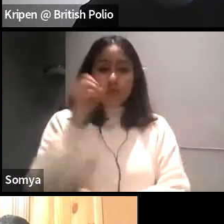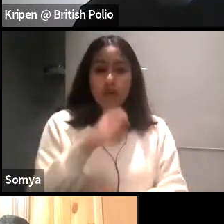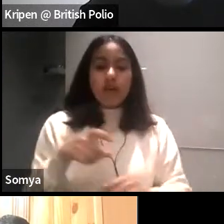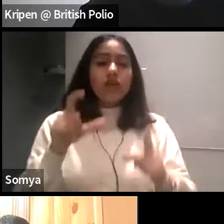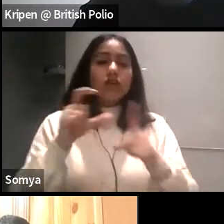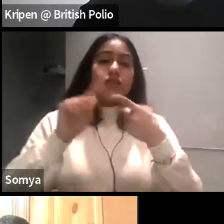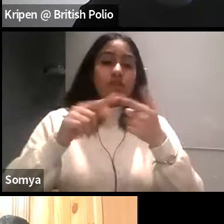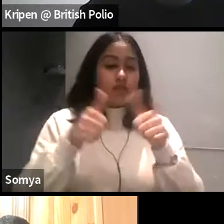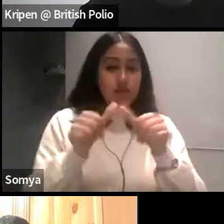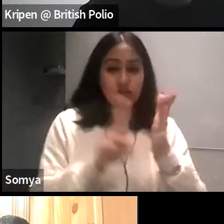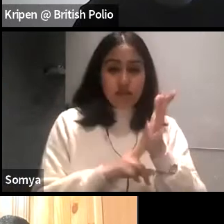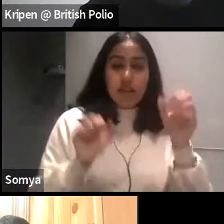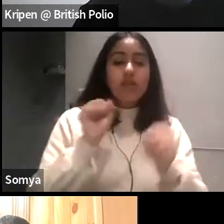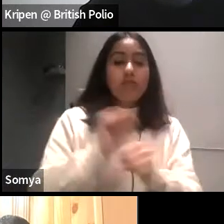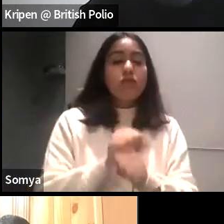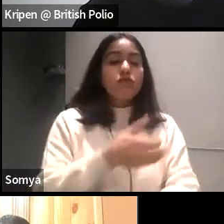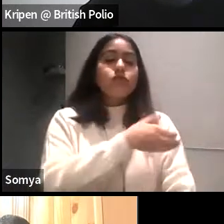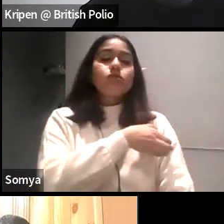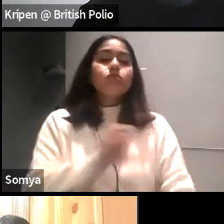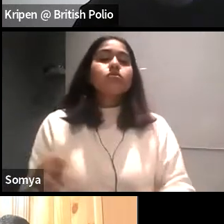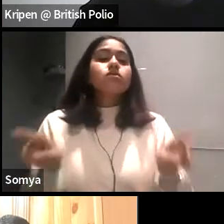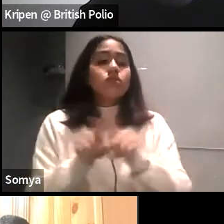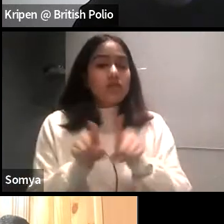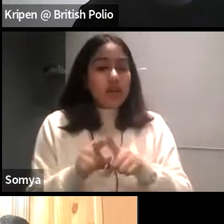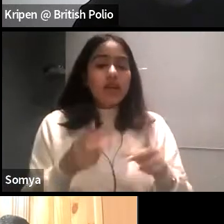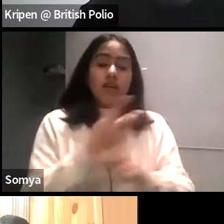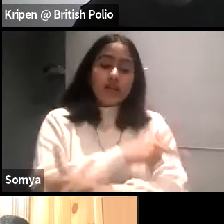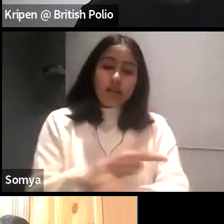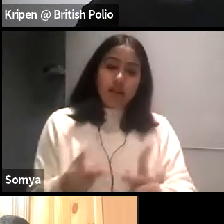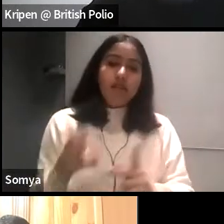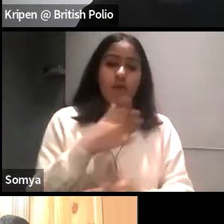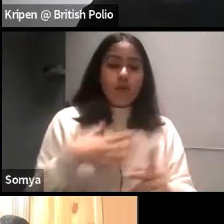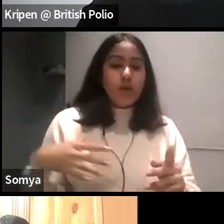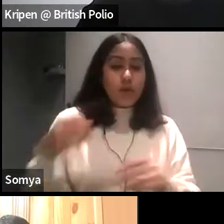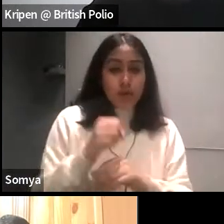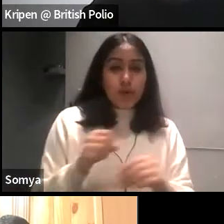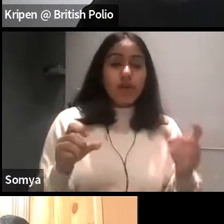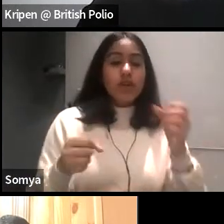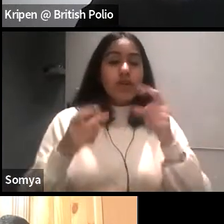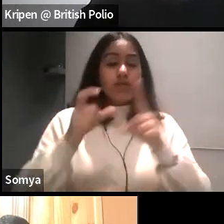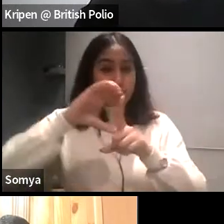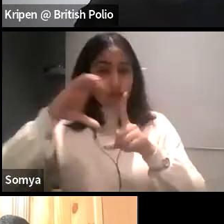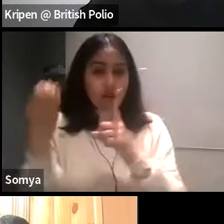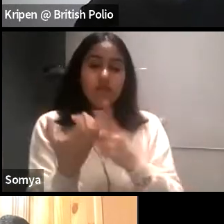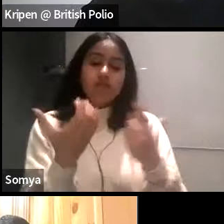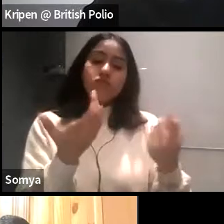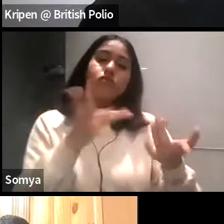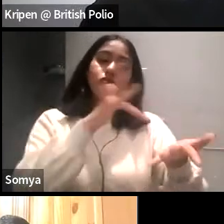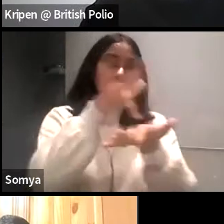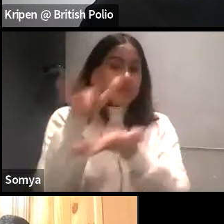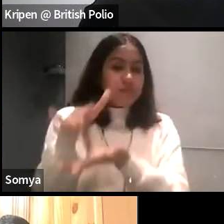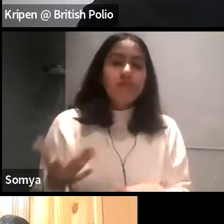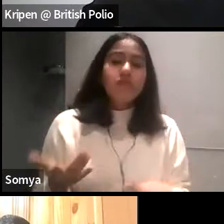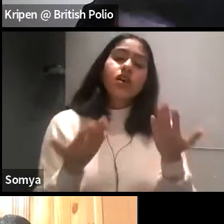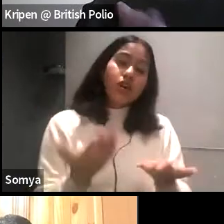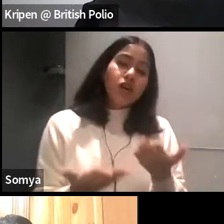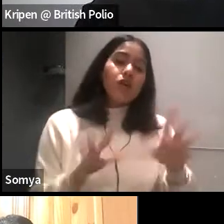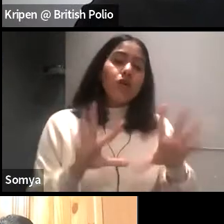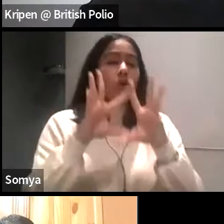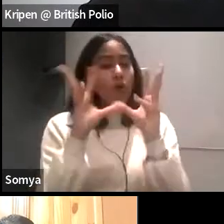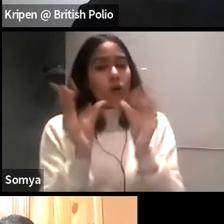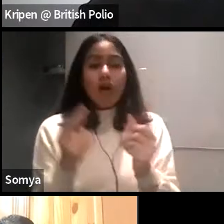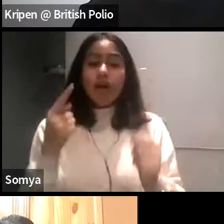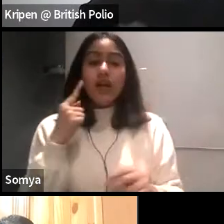the fantastic work in employing people with various organizations across the cultures and locations. So I think overall, if